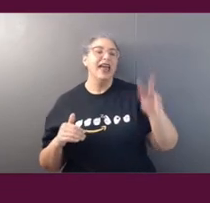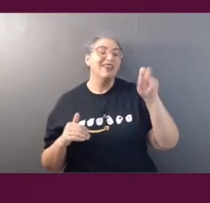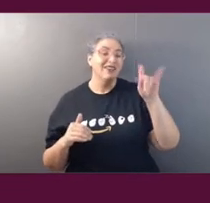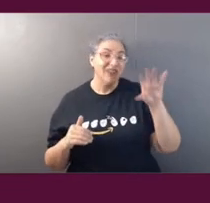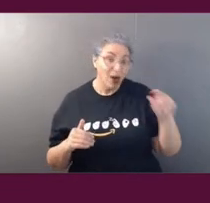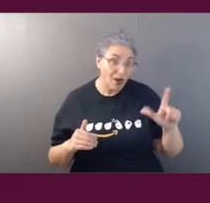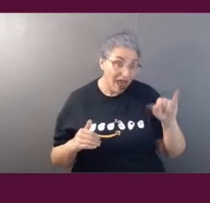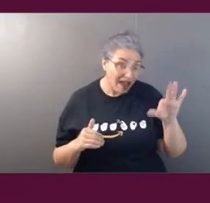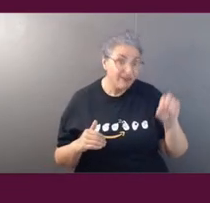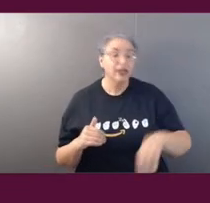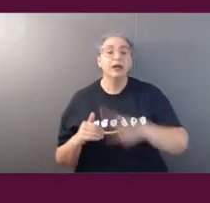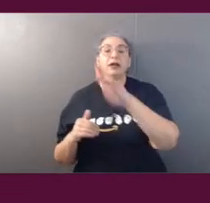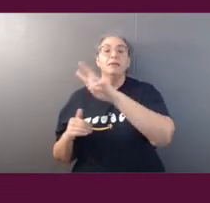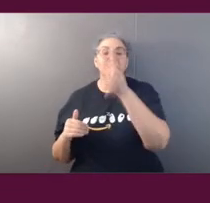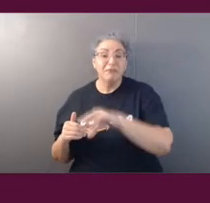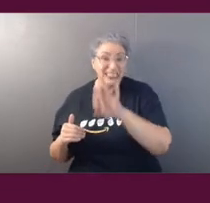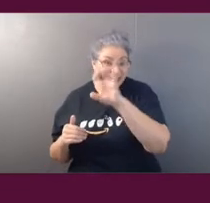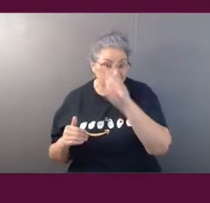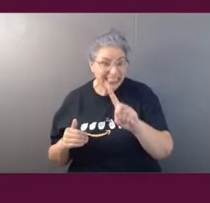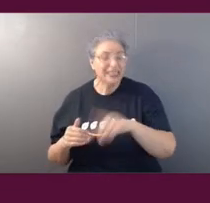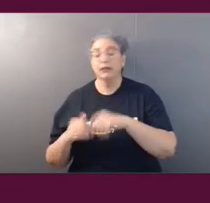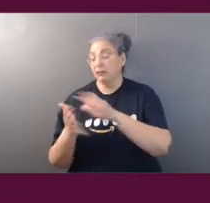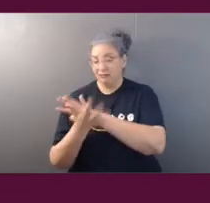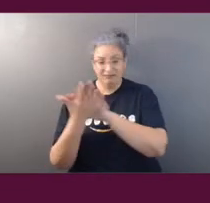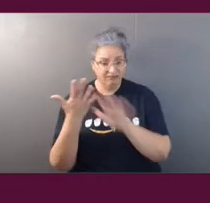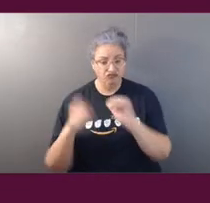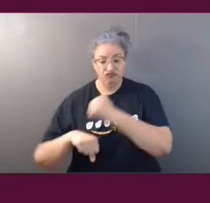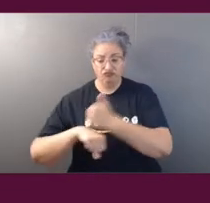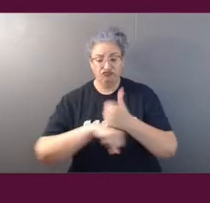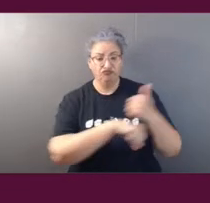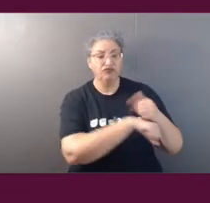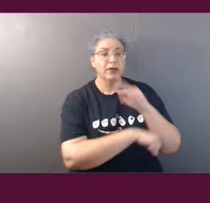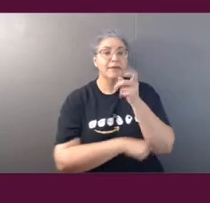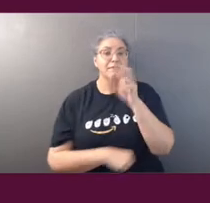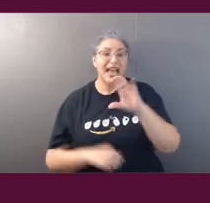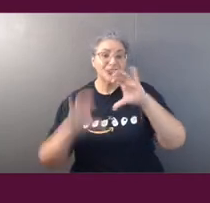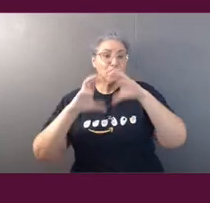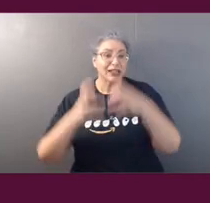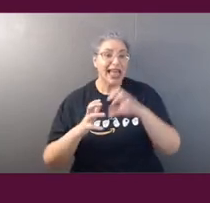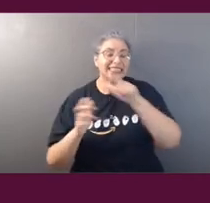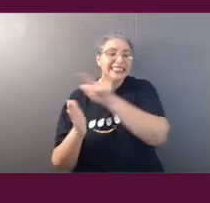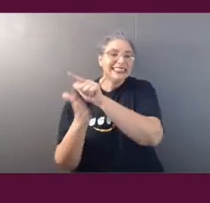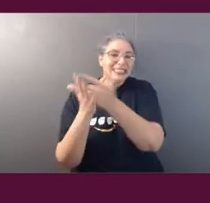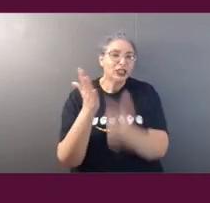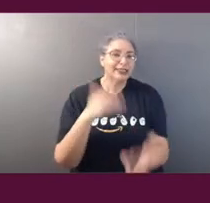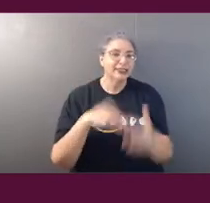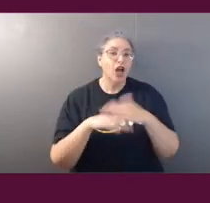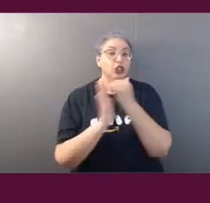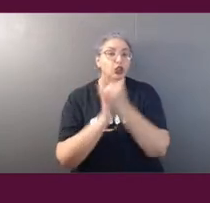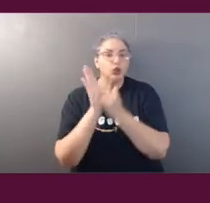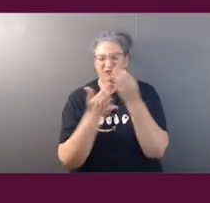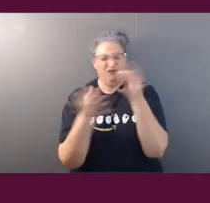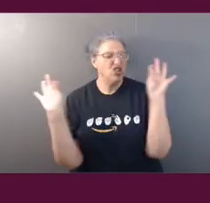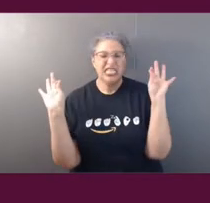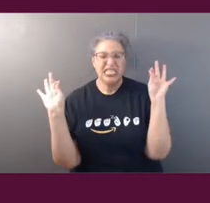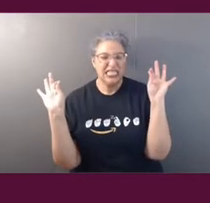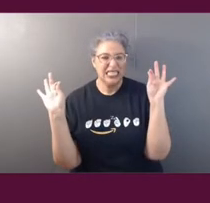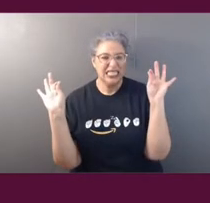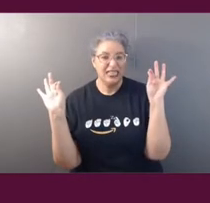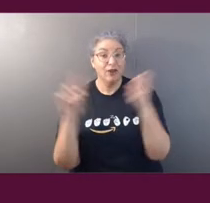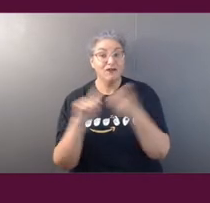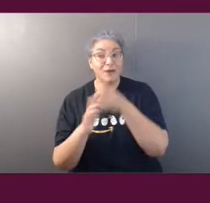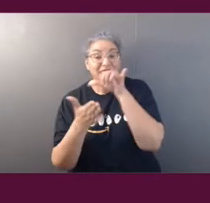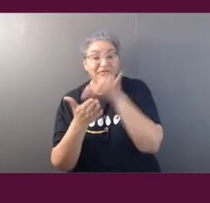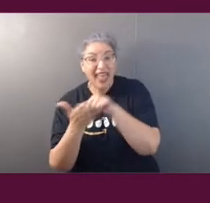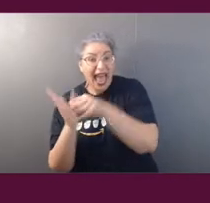Like, BuzzFeed, they came together and they put together this masterclass series that's on YouTube that's free. So then out of the